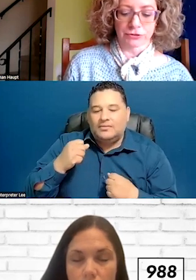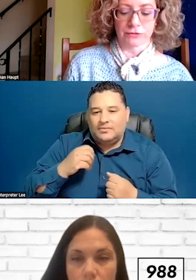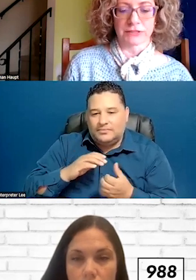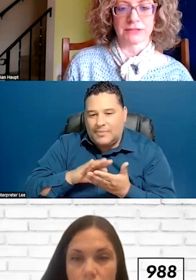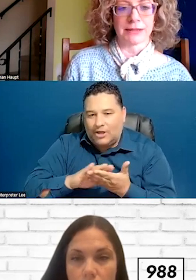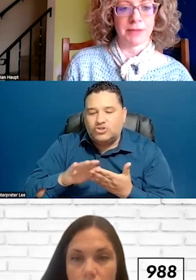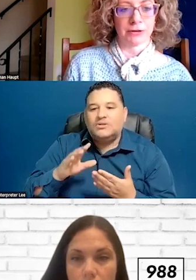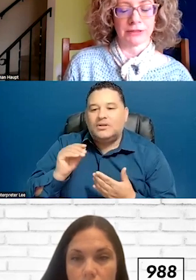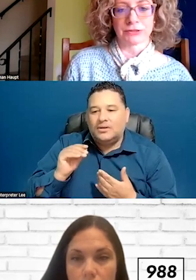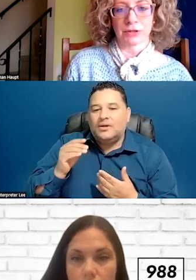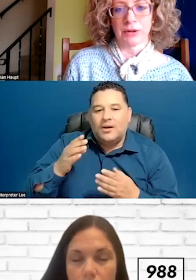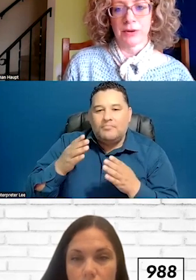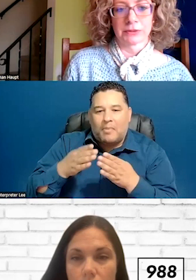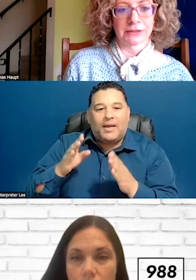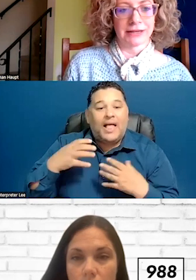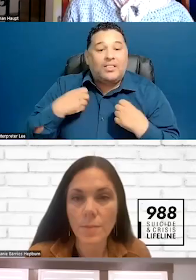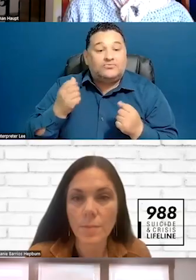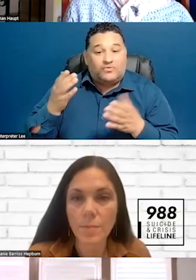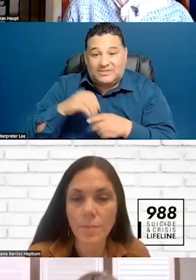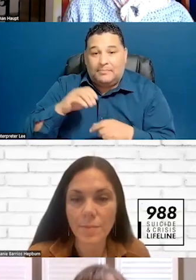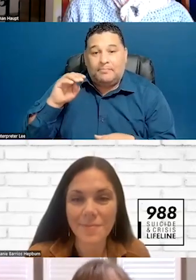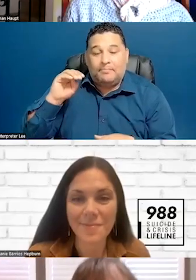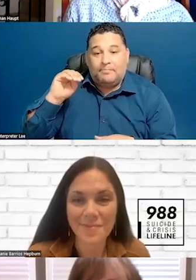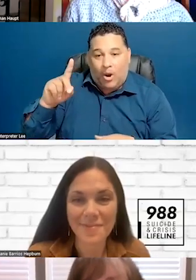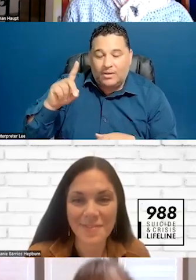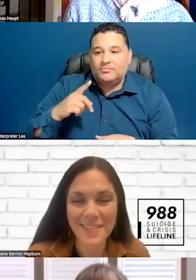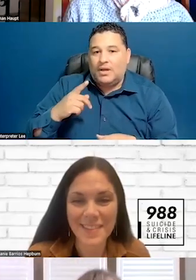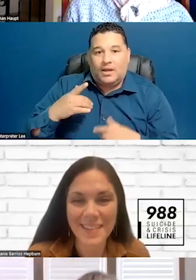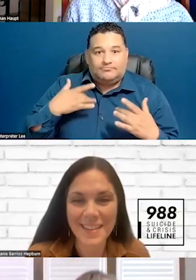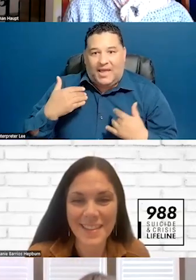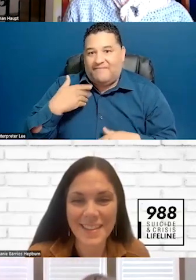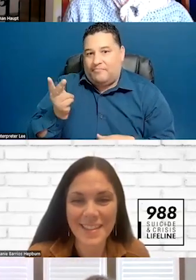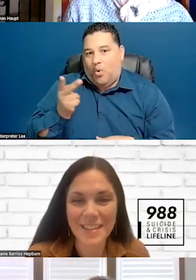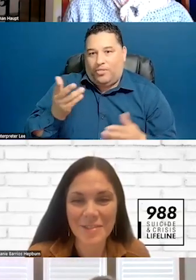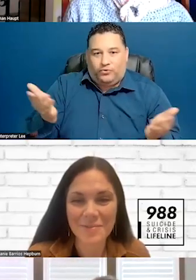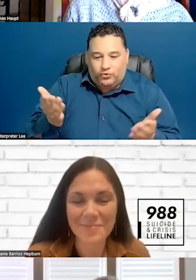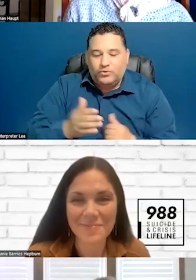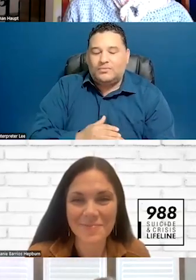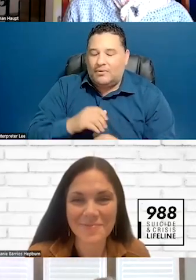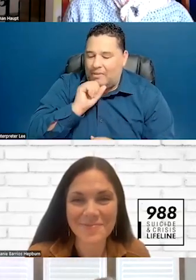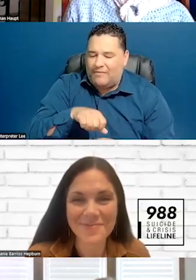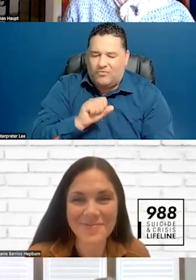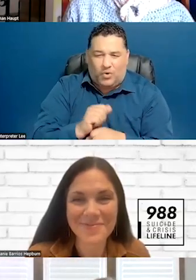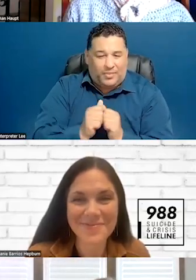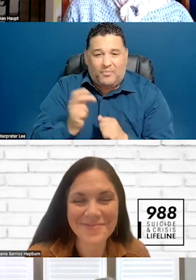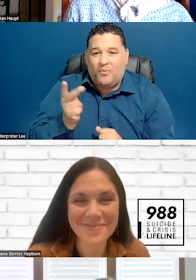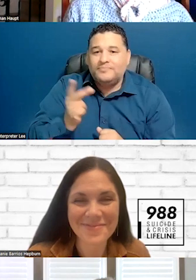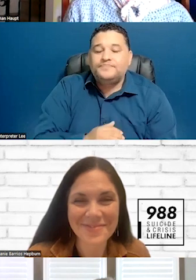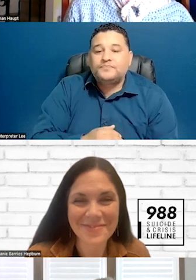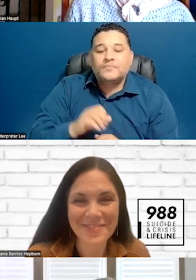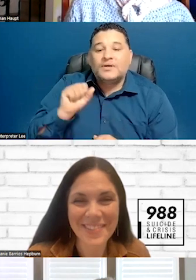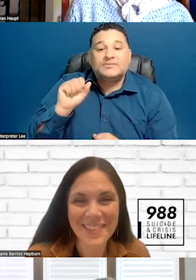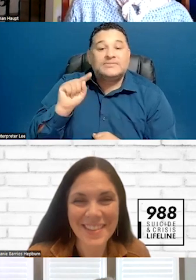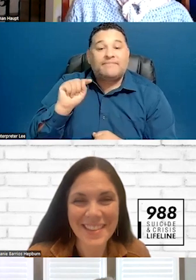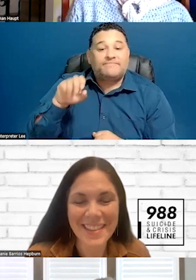Health Services in Maryland. So we're delighted to have you both on, and I love working with both of you. So Stephanie,